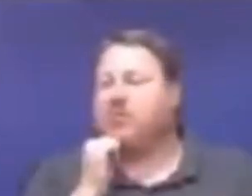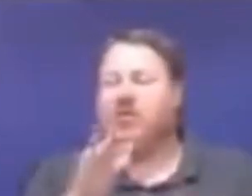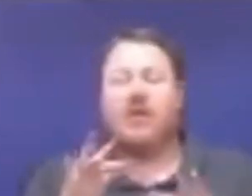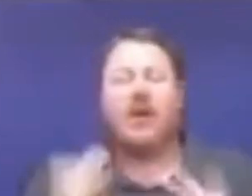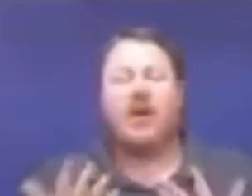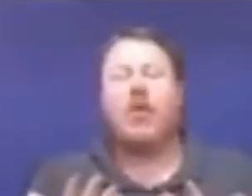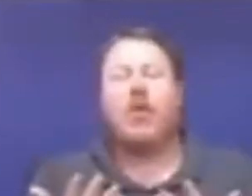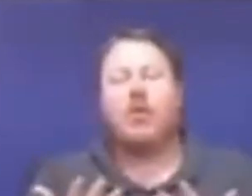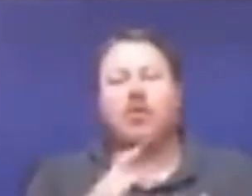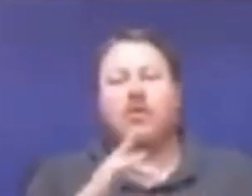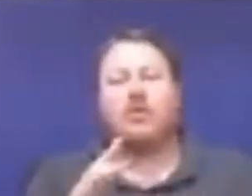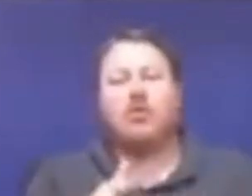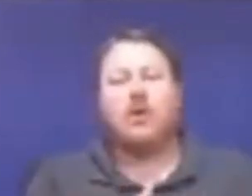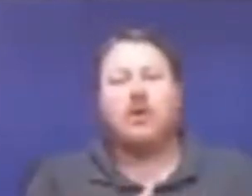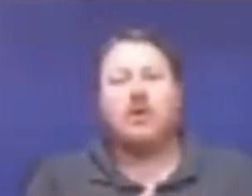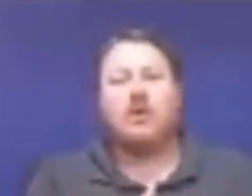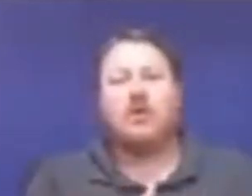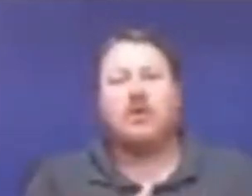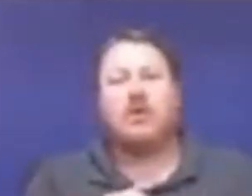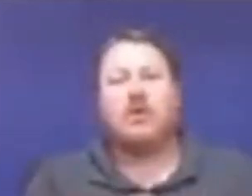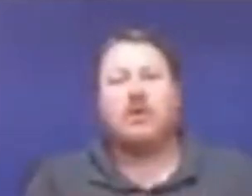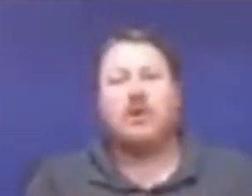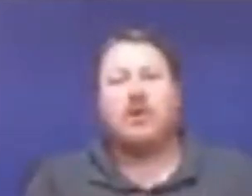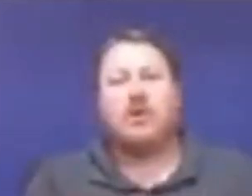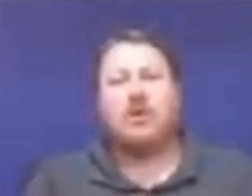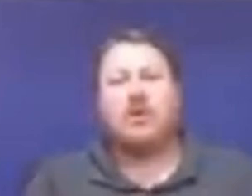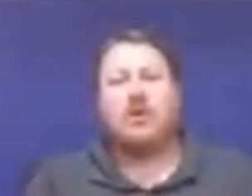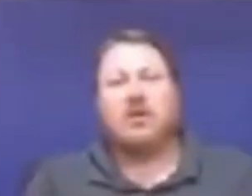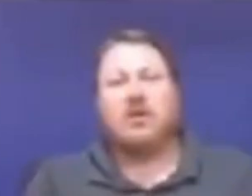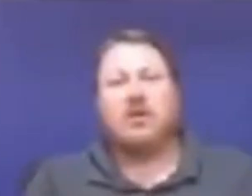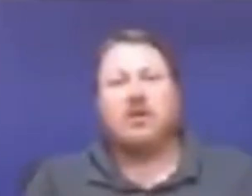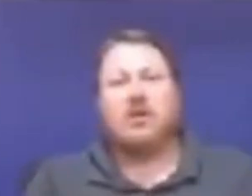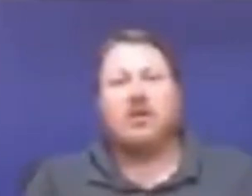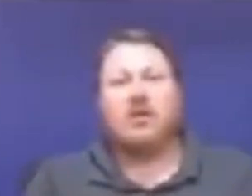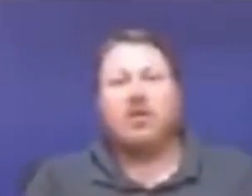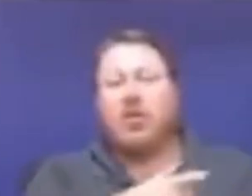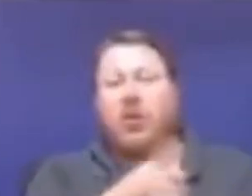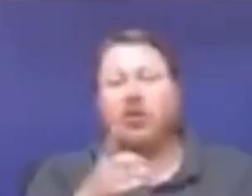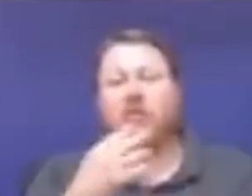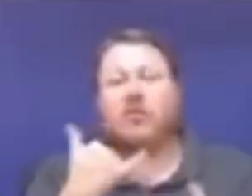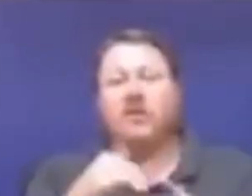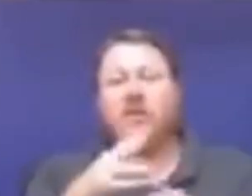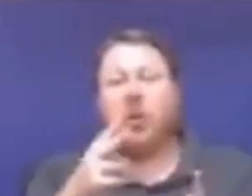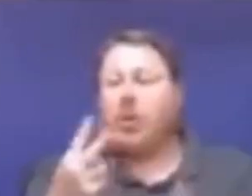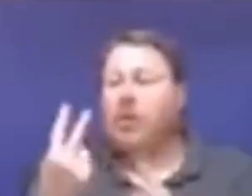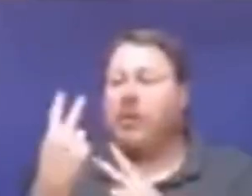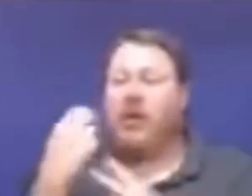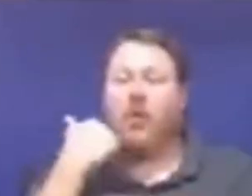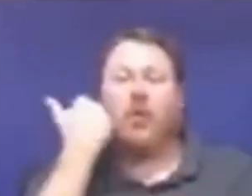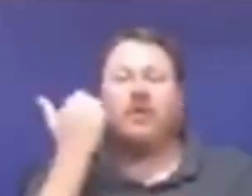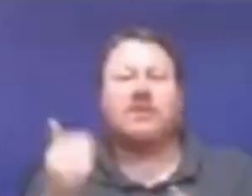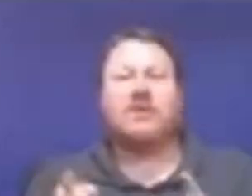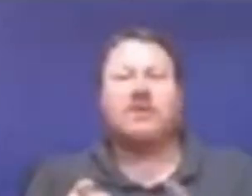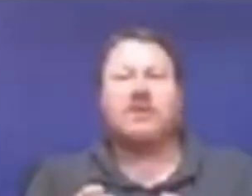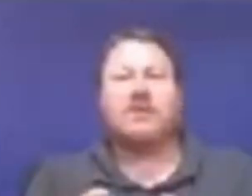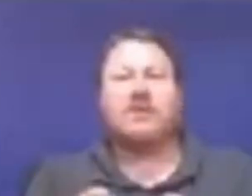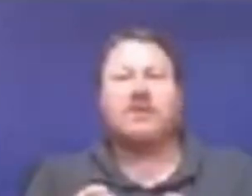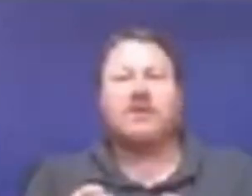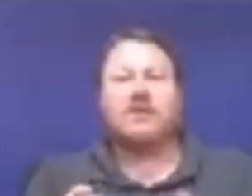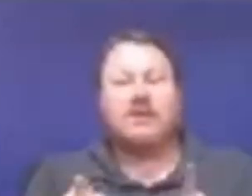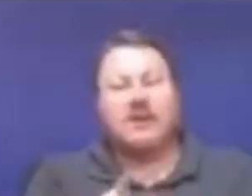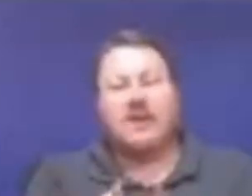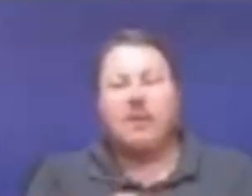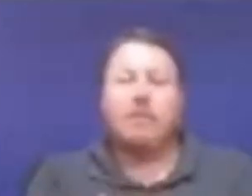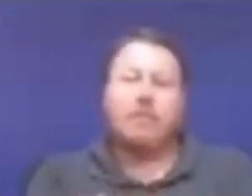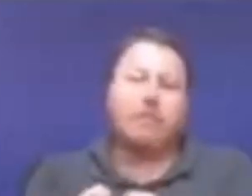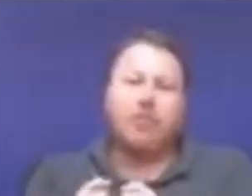situation where those who are still looking back, they want to draw us to go back. We are no